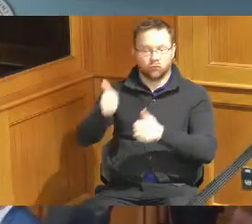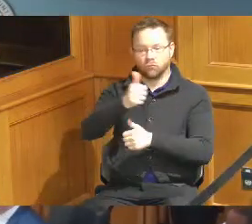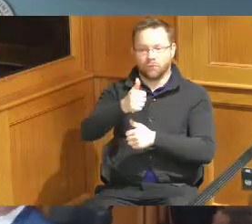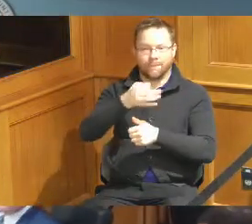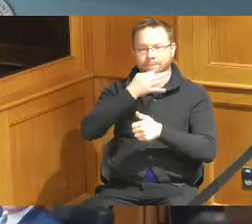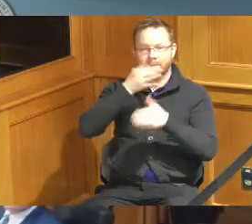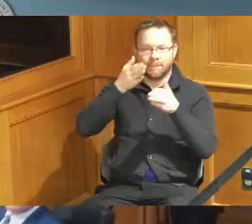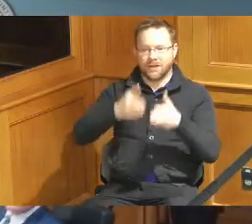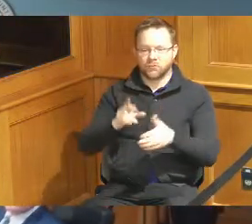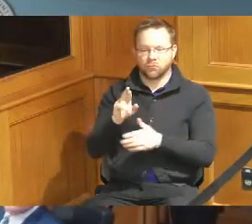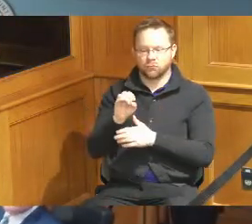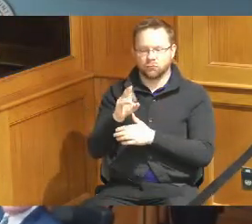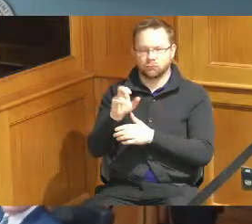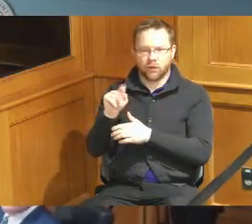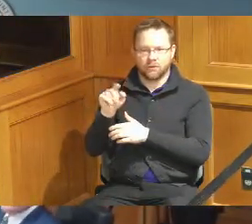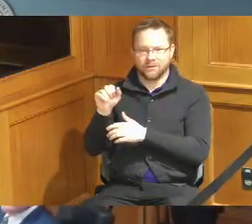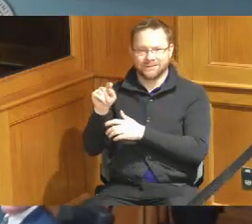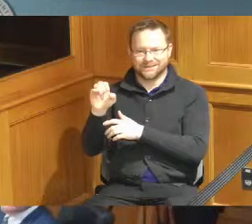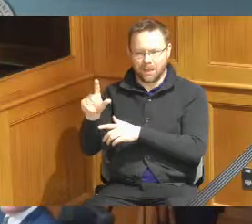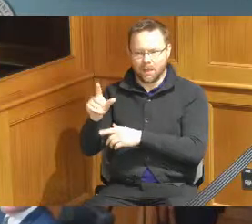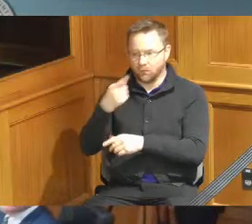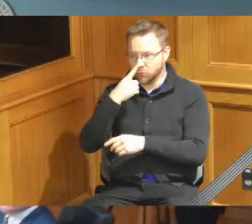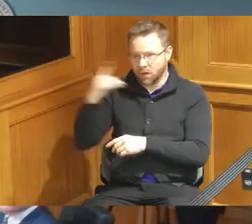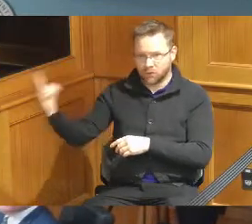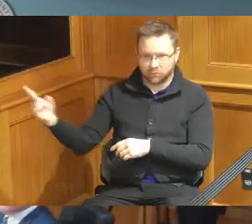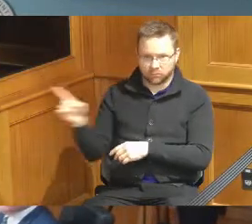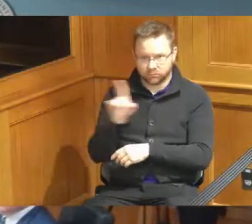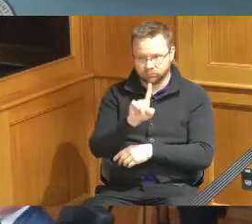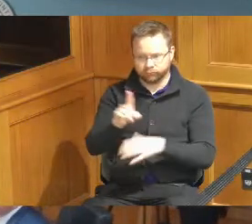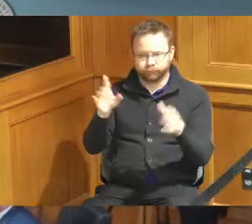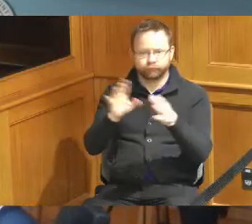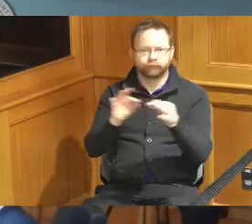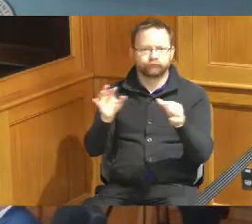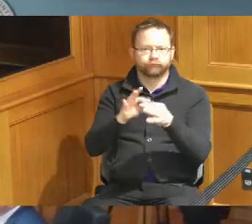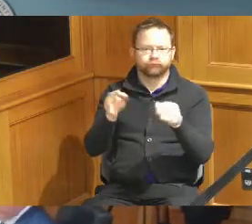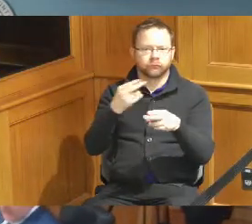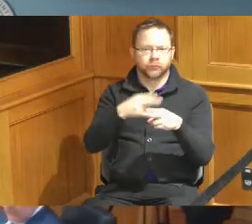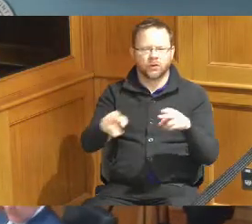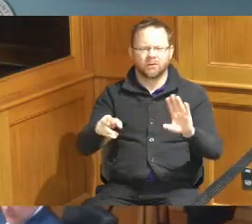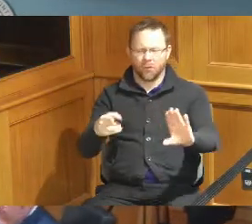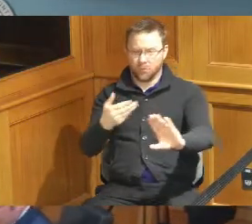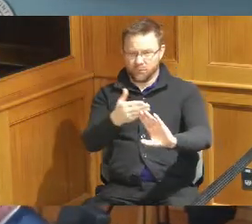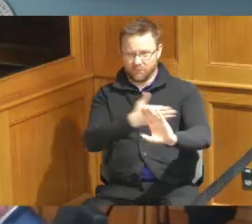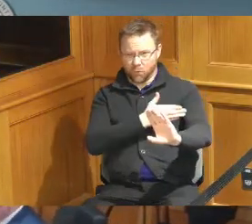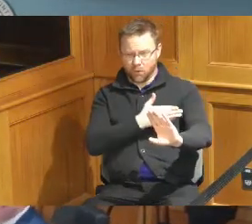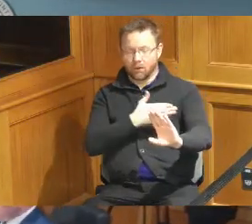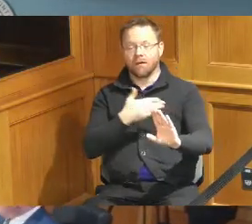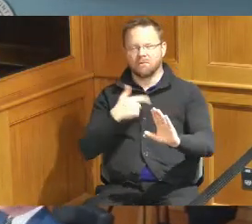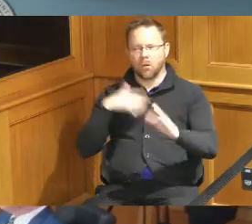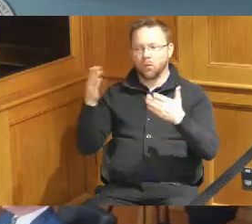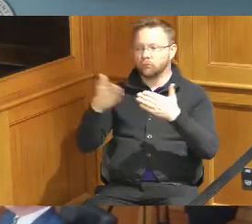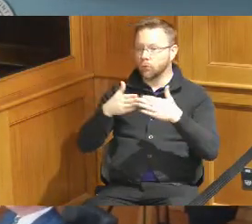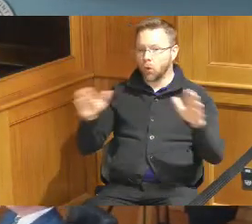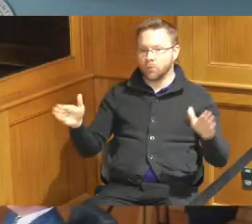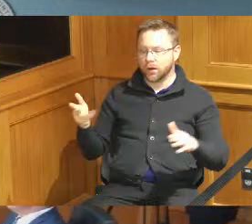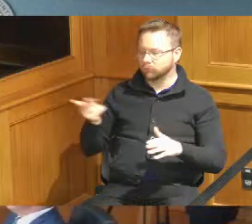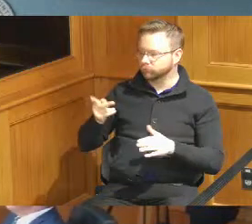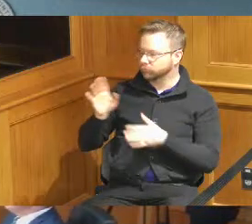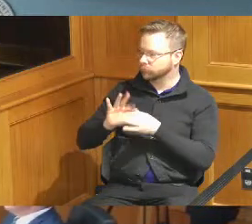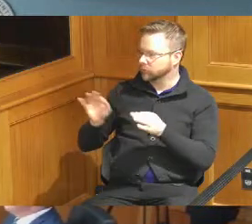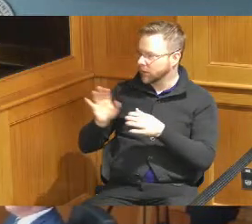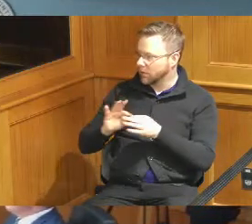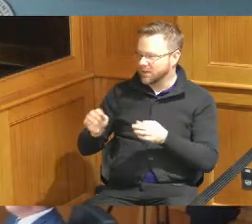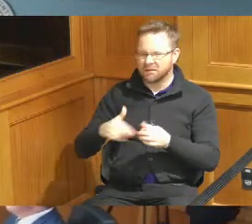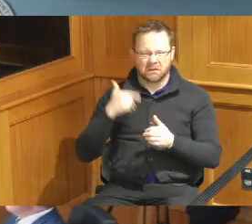Masons, Mr. Robert Estelle, to come forward. If you'd like to say a word, but as you come forward, I'm going to open it up, and then you'll